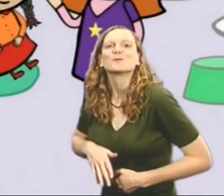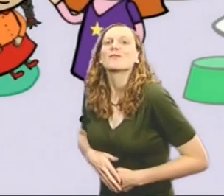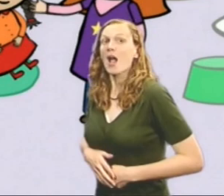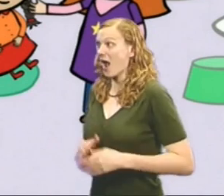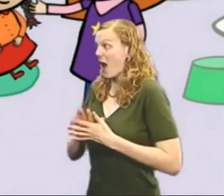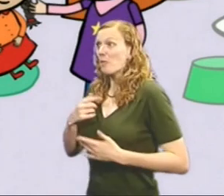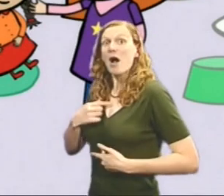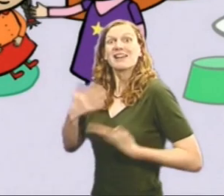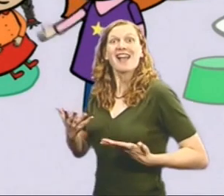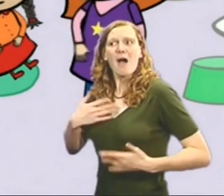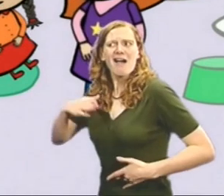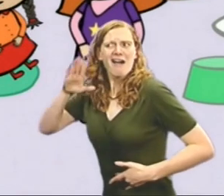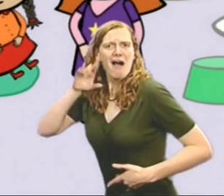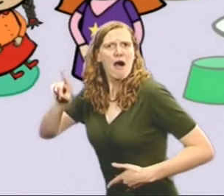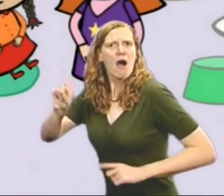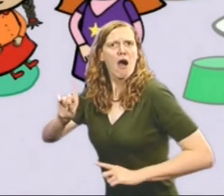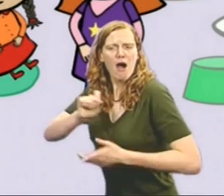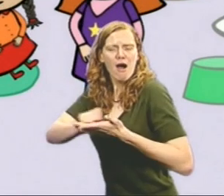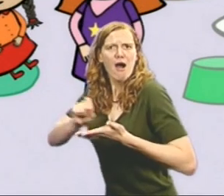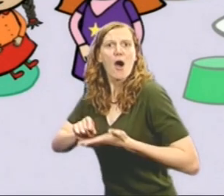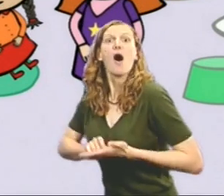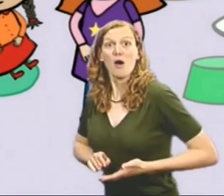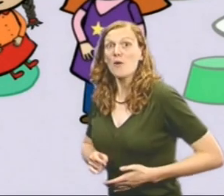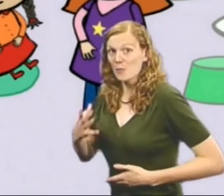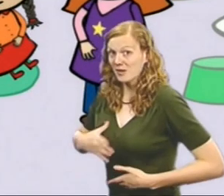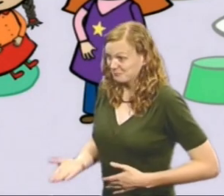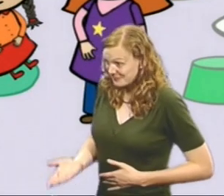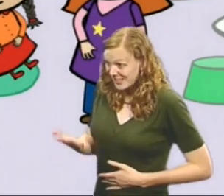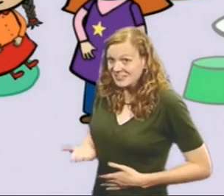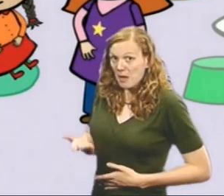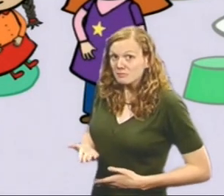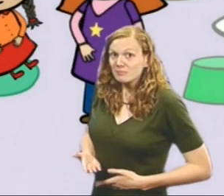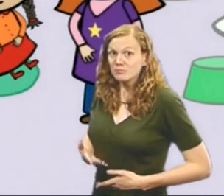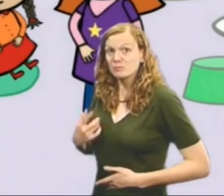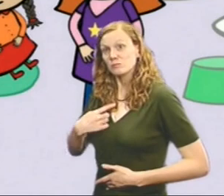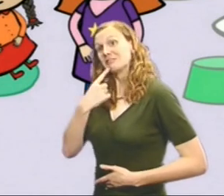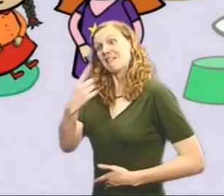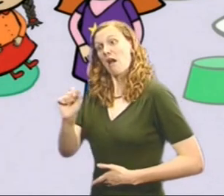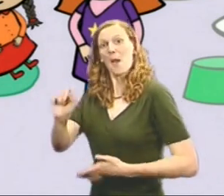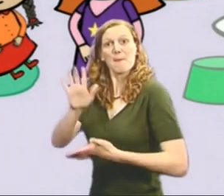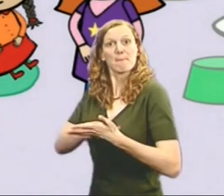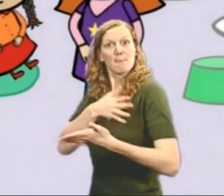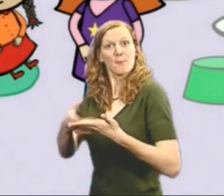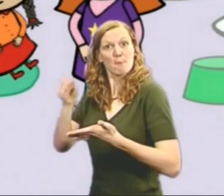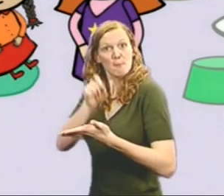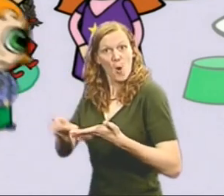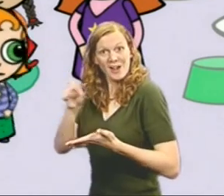Bindi. Would you like to stand up and say your poem, Mary? I suppose so.